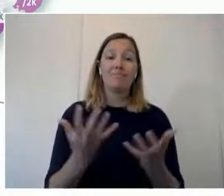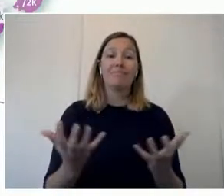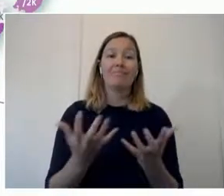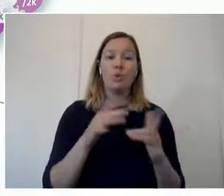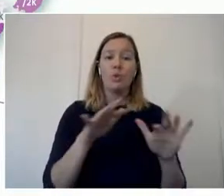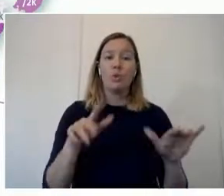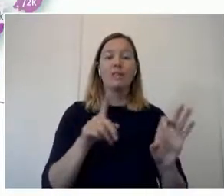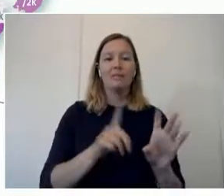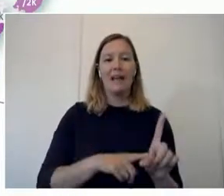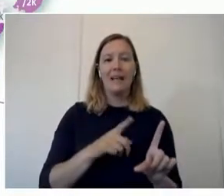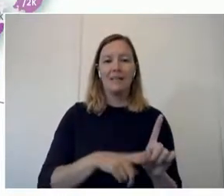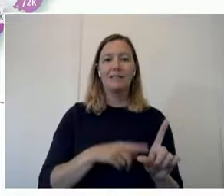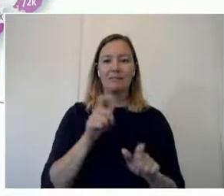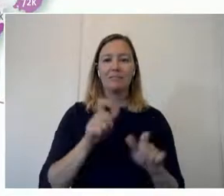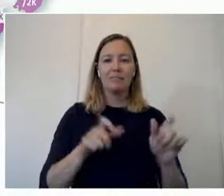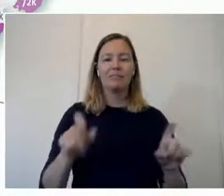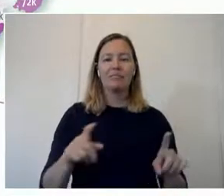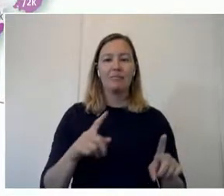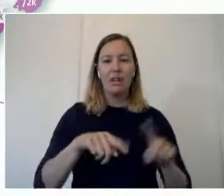So